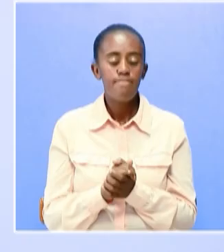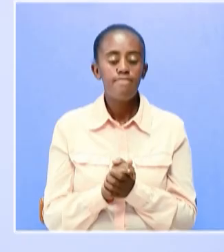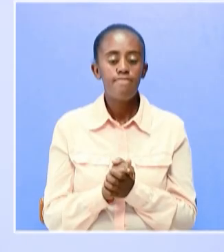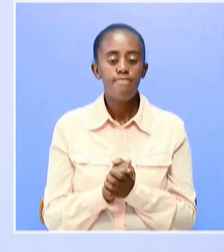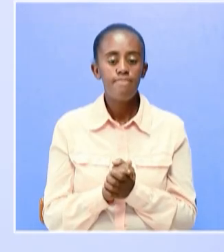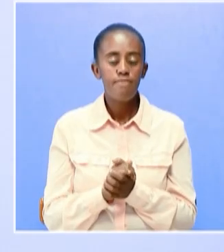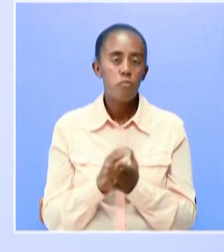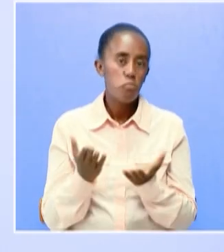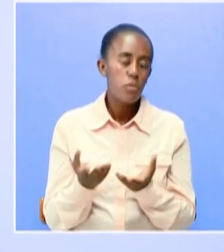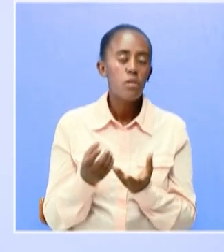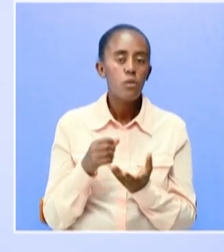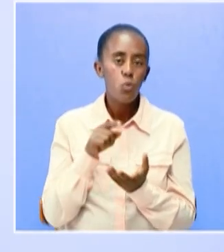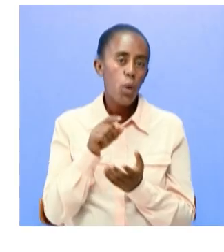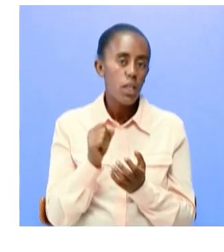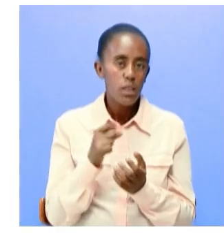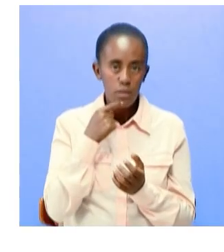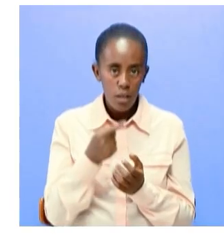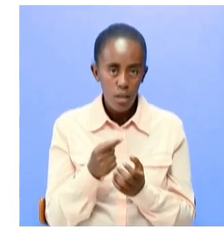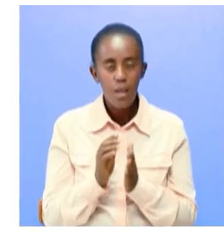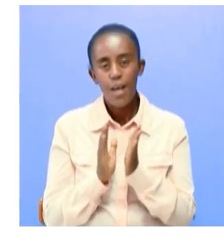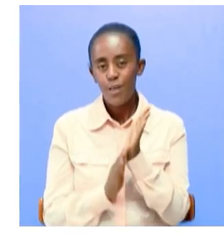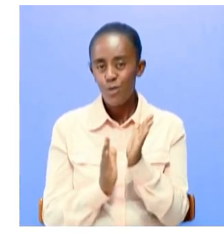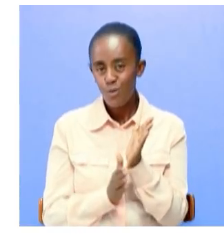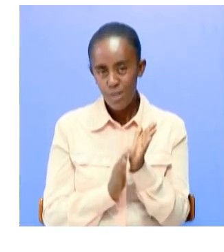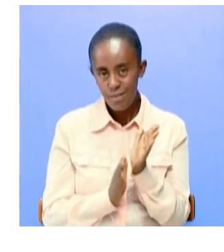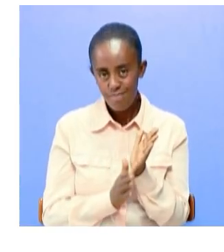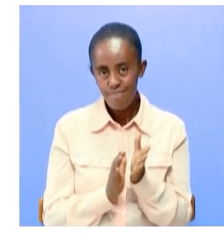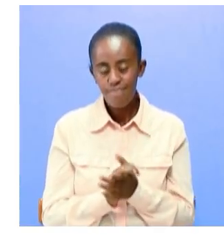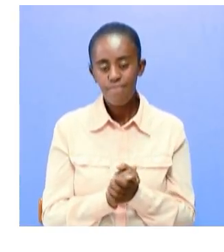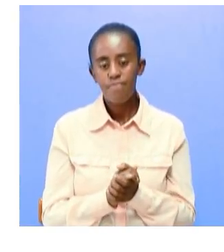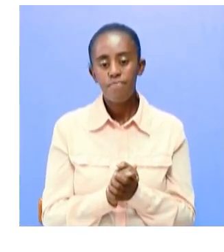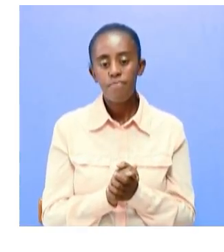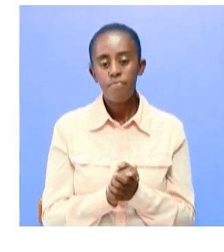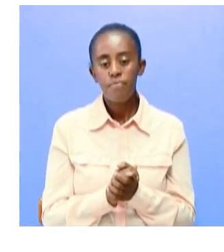And also you can say, excuse me,